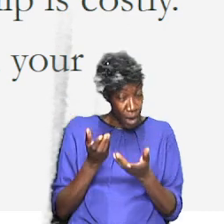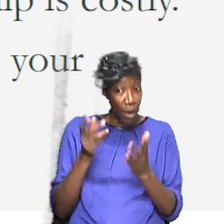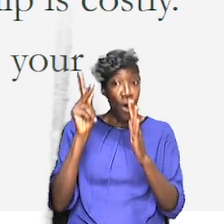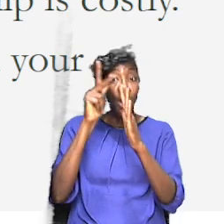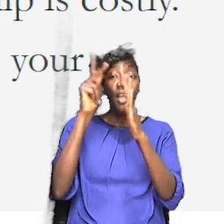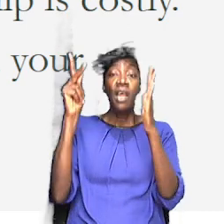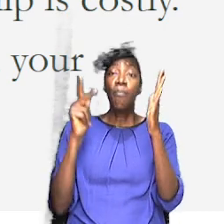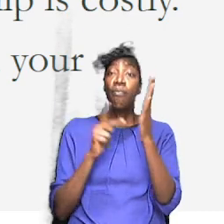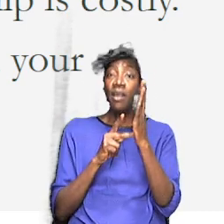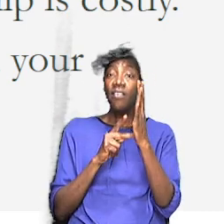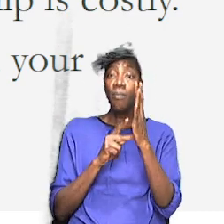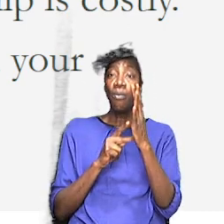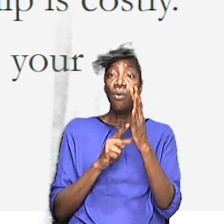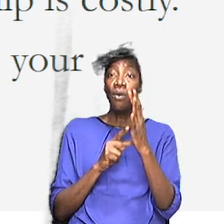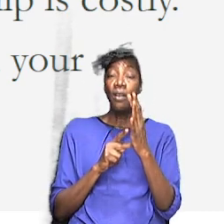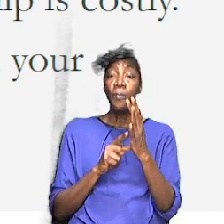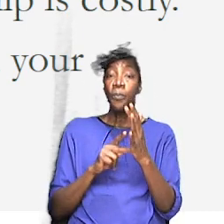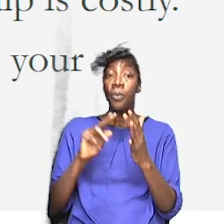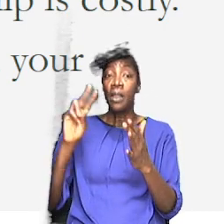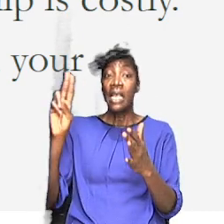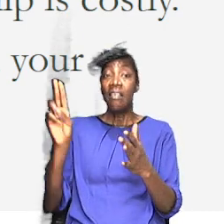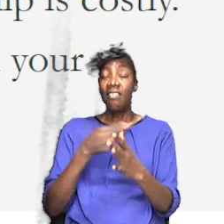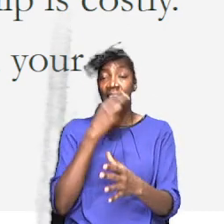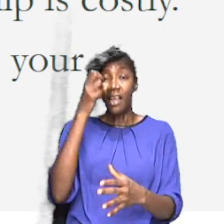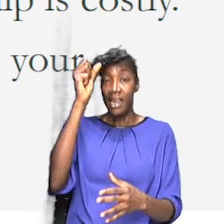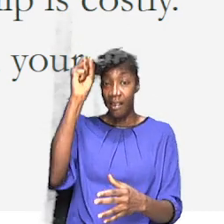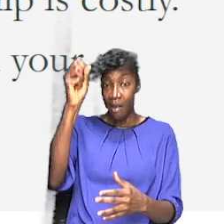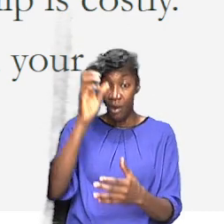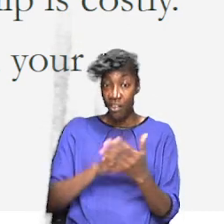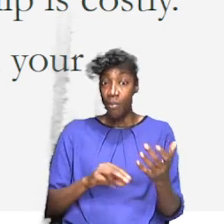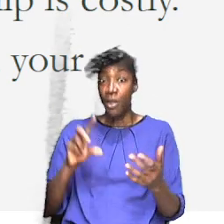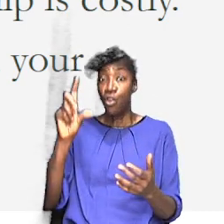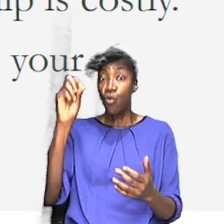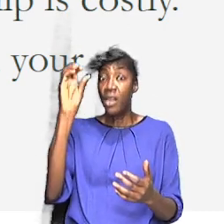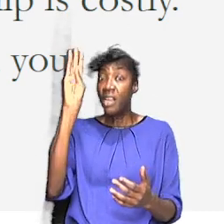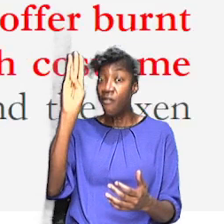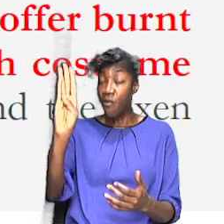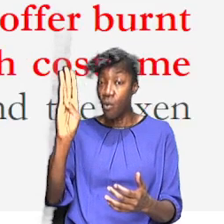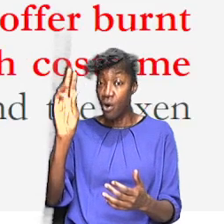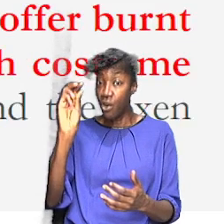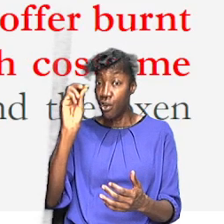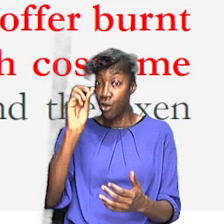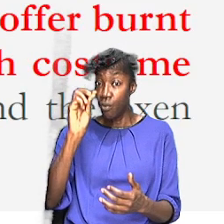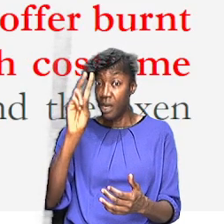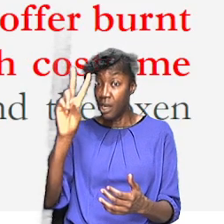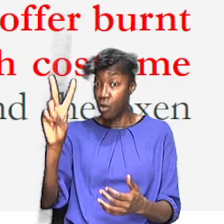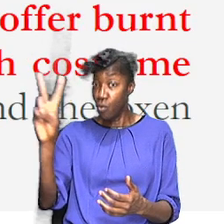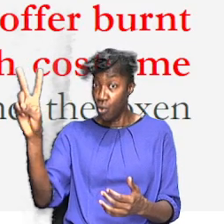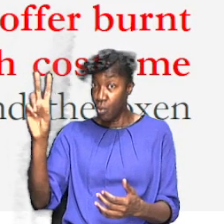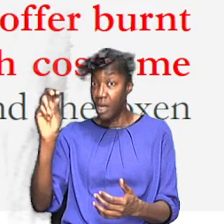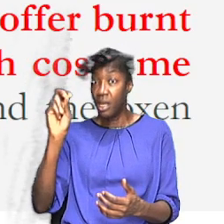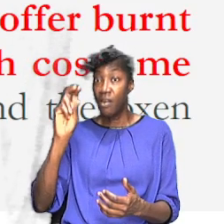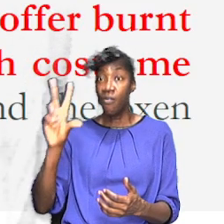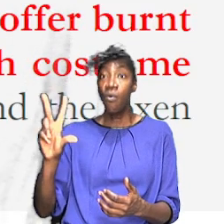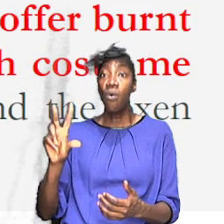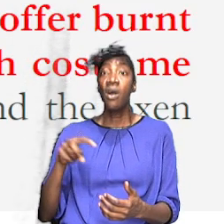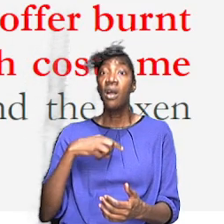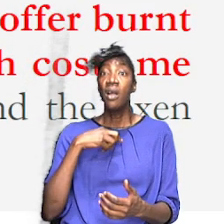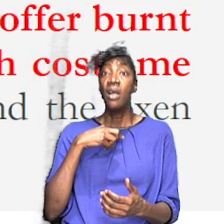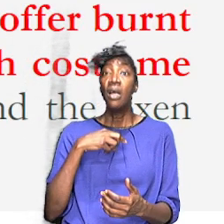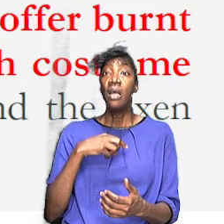book of 2 Samuel chapter 24 and verse 22 to 24. He says, now Araunah said to